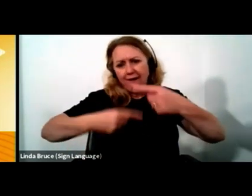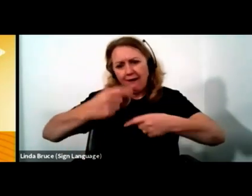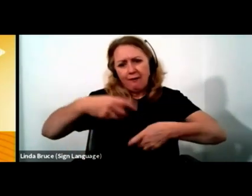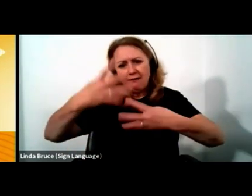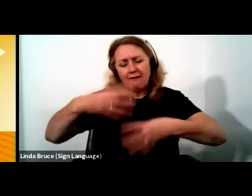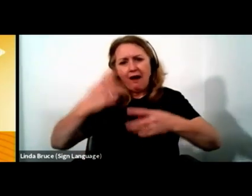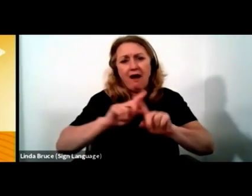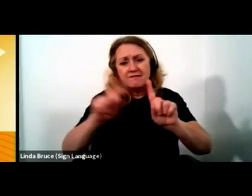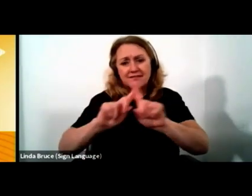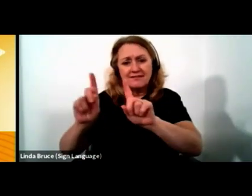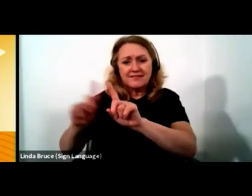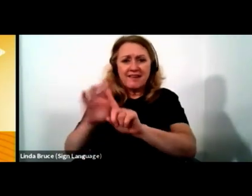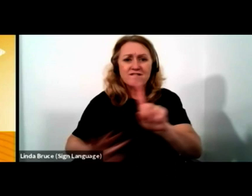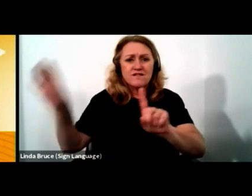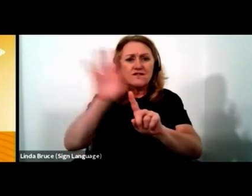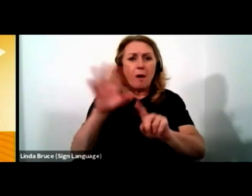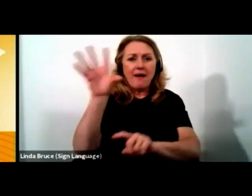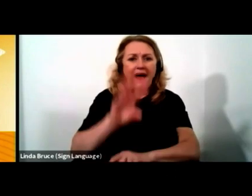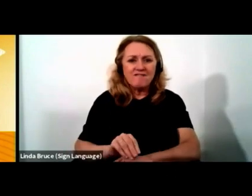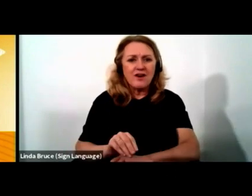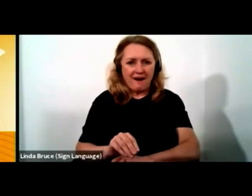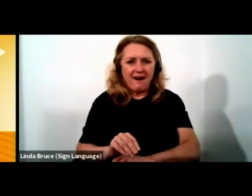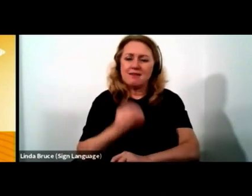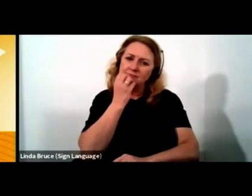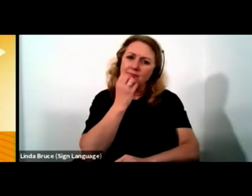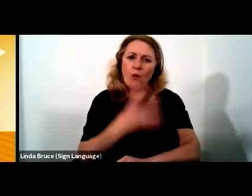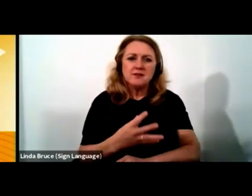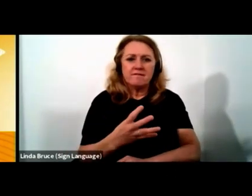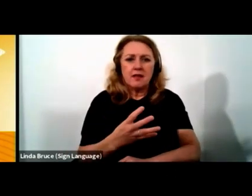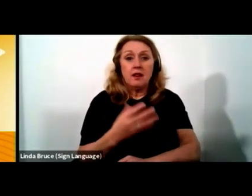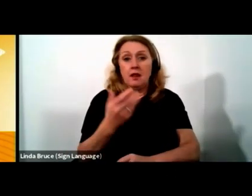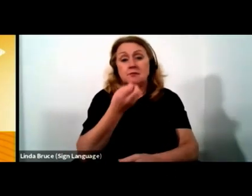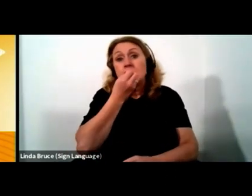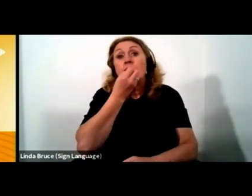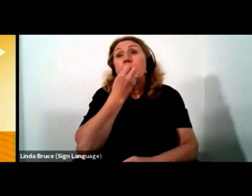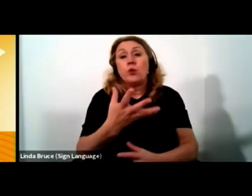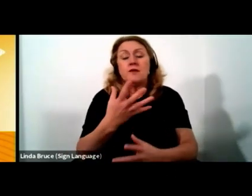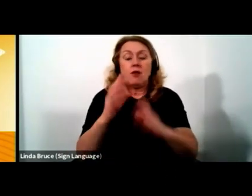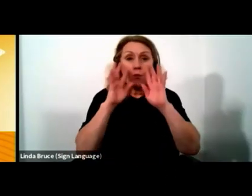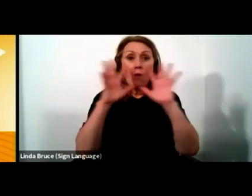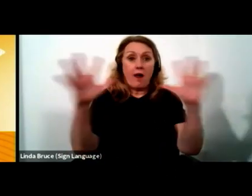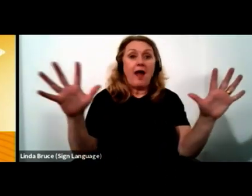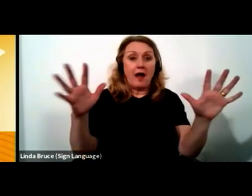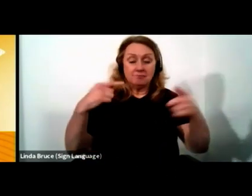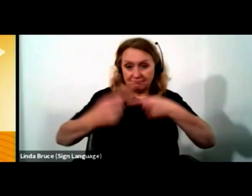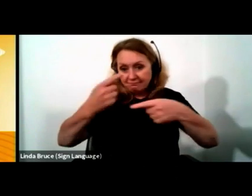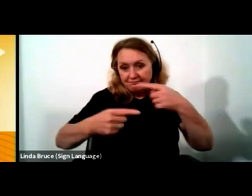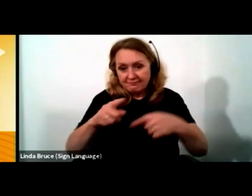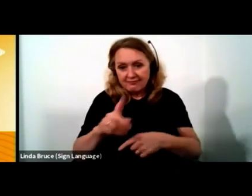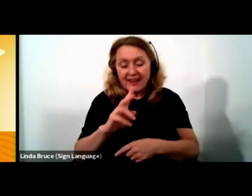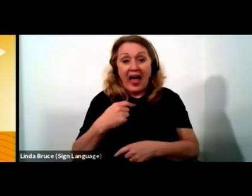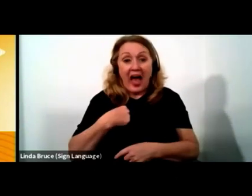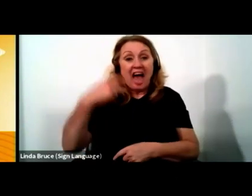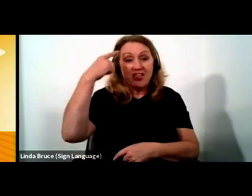and they're coming from all parts of the African continent. Wonderful. Thank you. Beautiful. Illuminating. They go on. And I thought I had